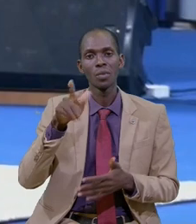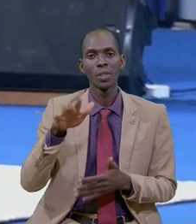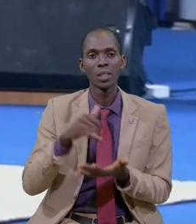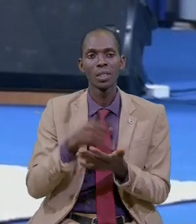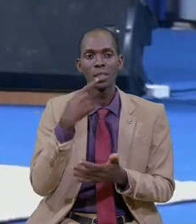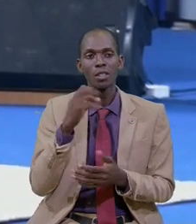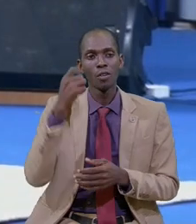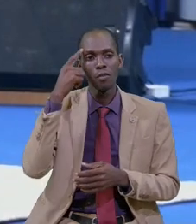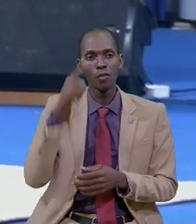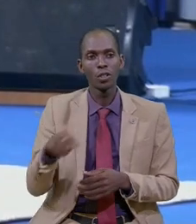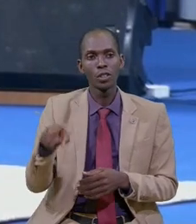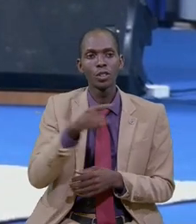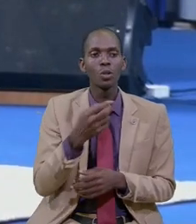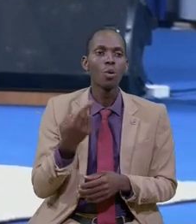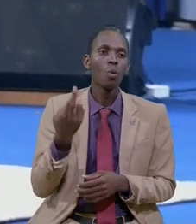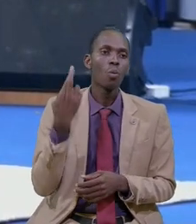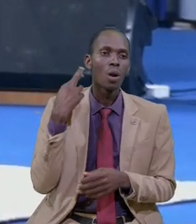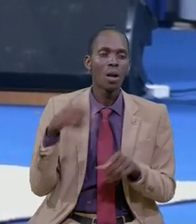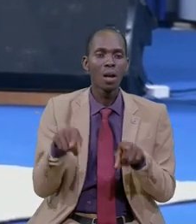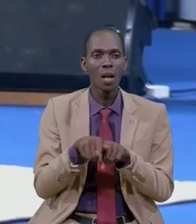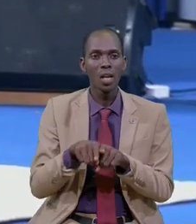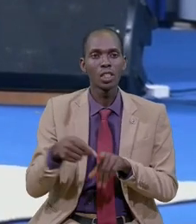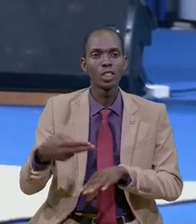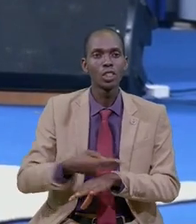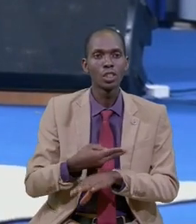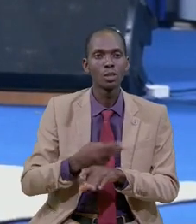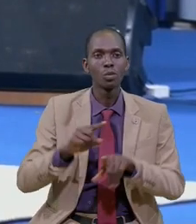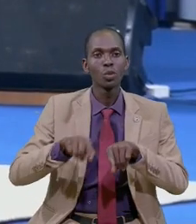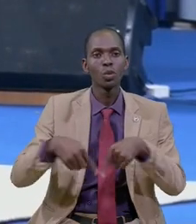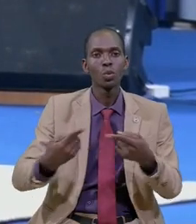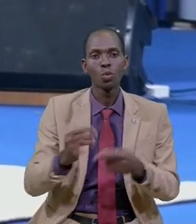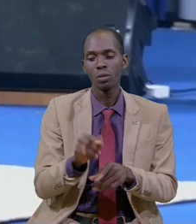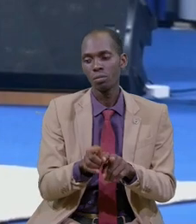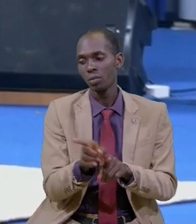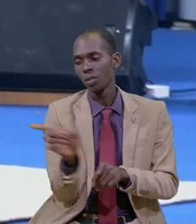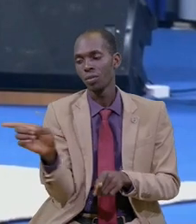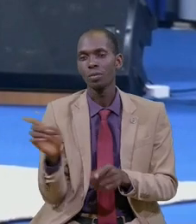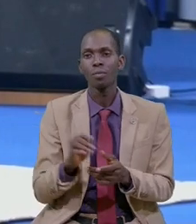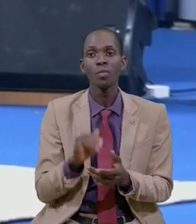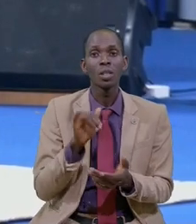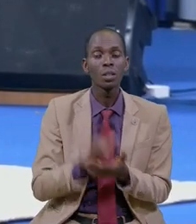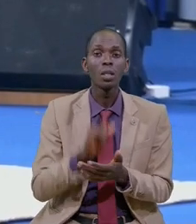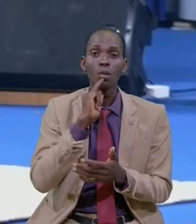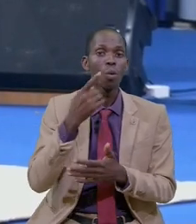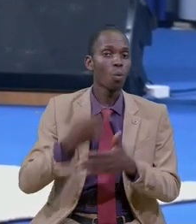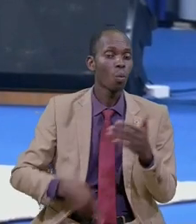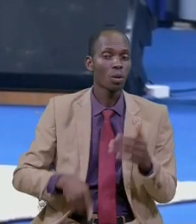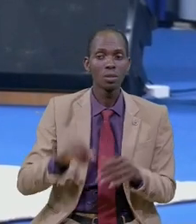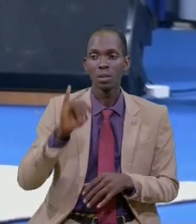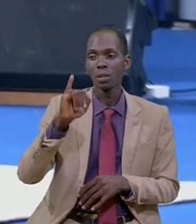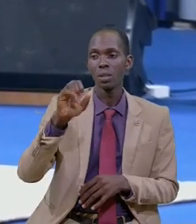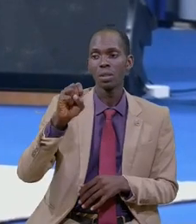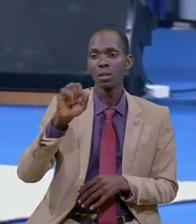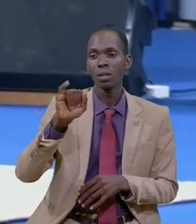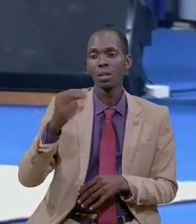ye were a sheep going astray. That's what Isaiah said in verse 6